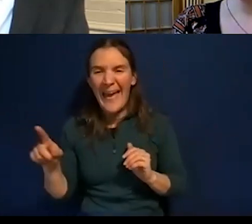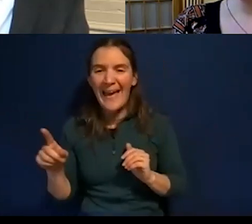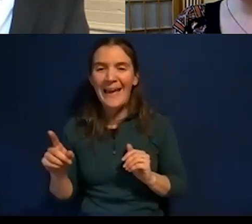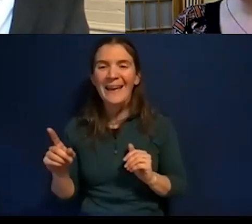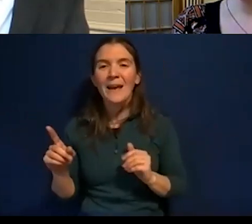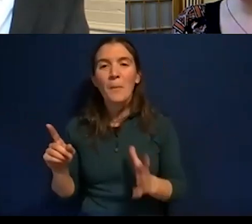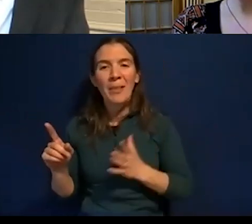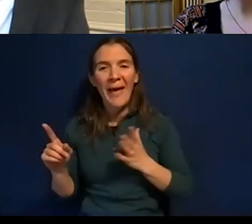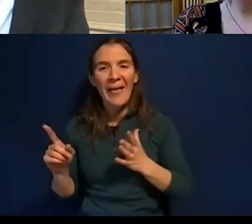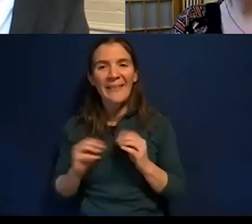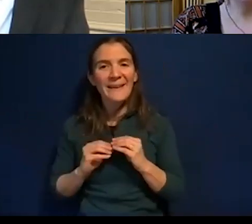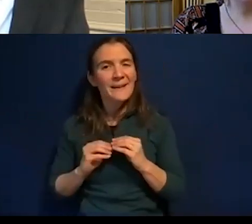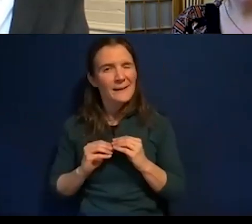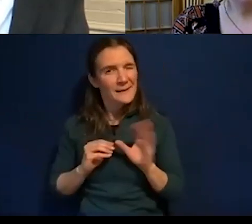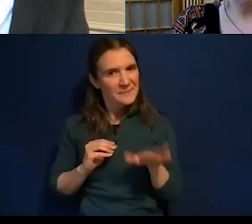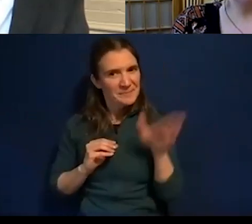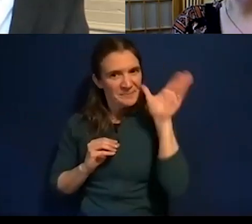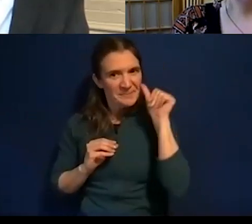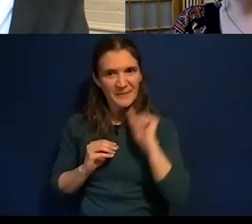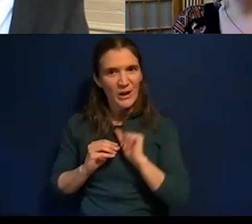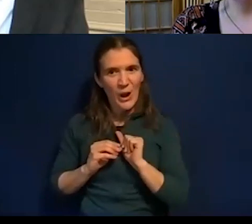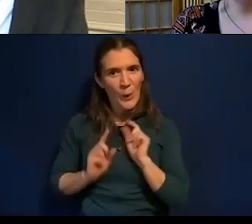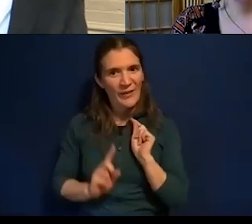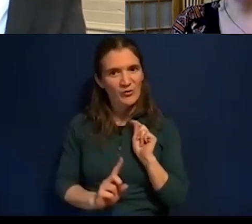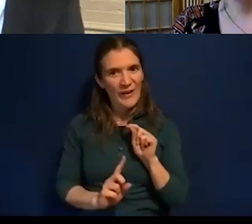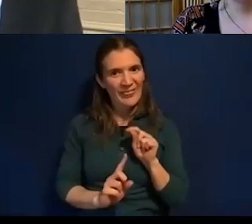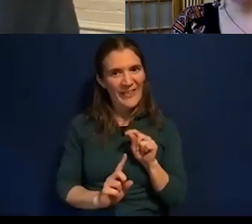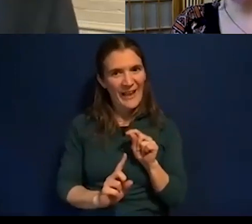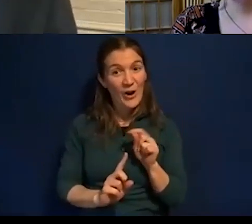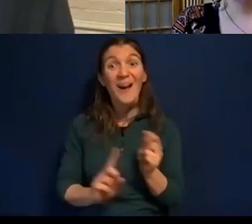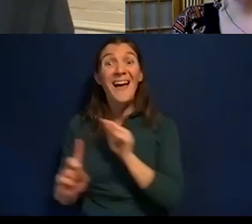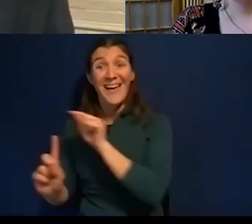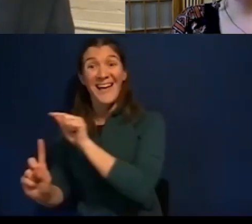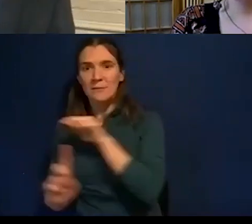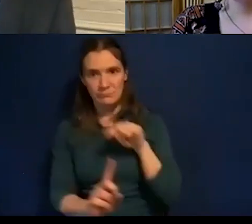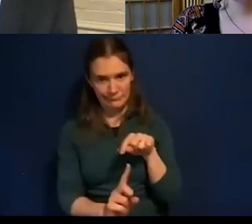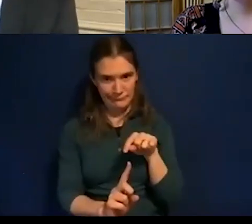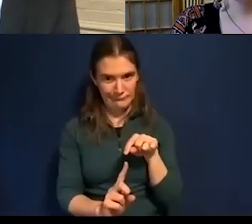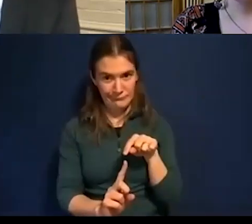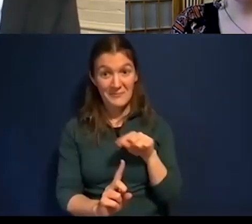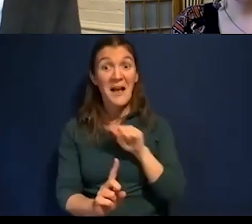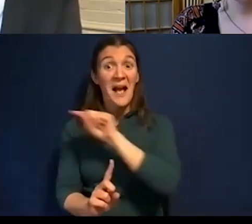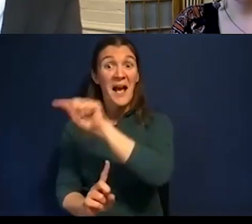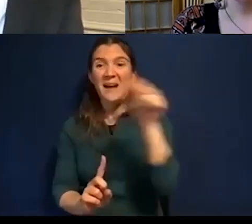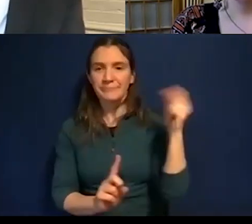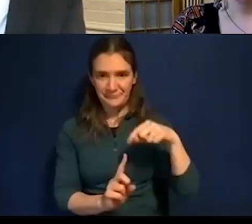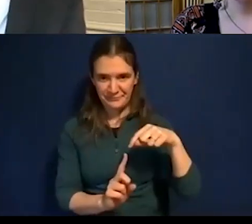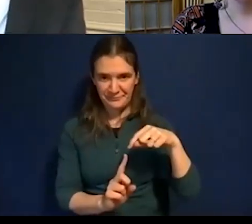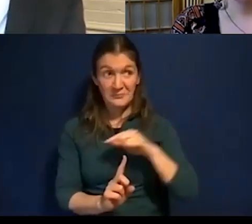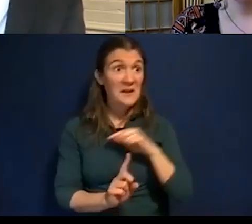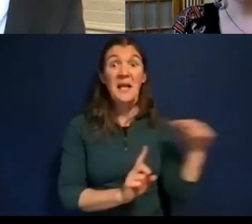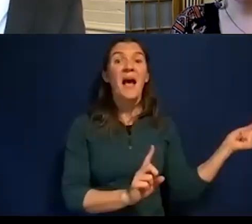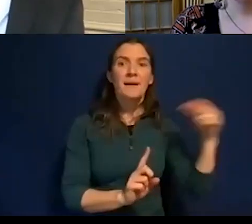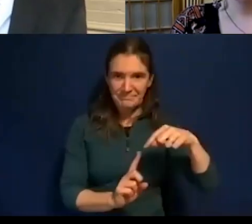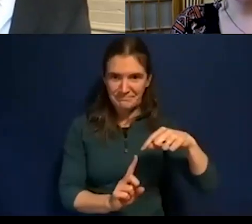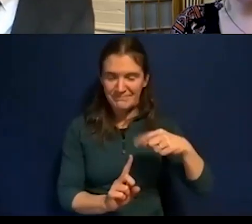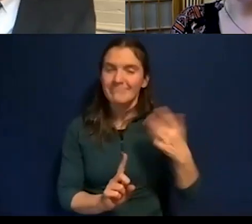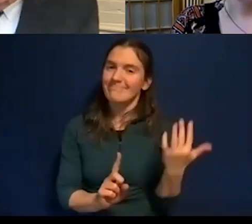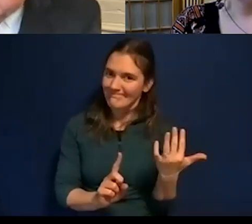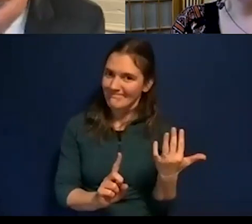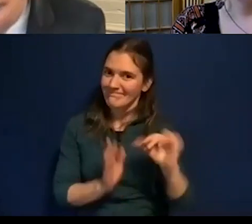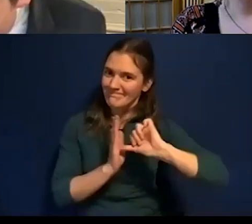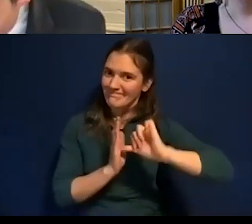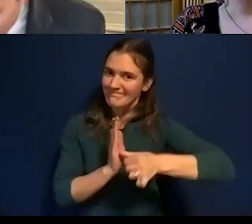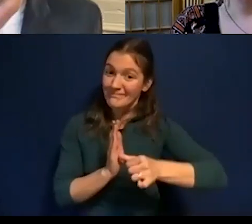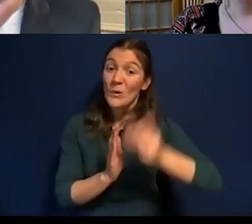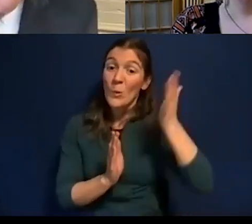politely persistent bringing us back to this site. And in our further analysis of it, particularly with